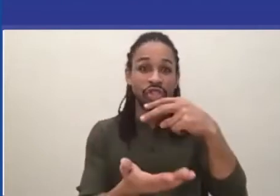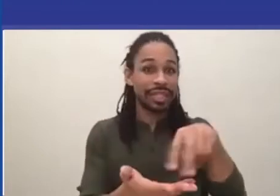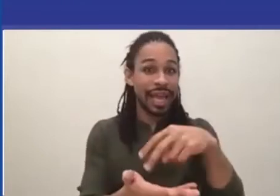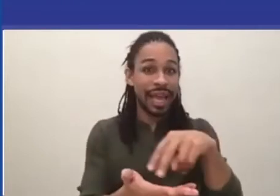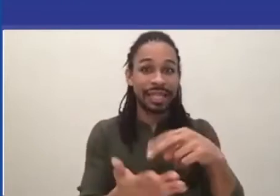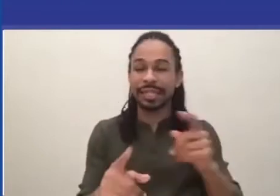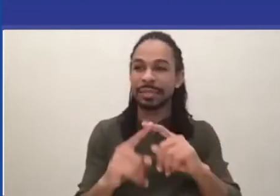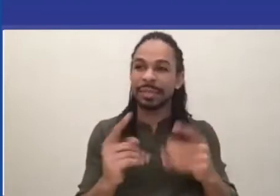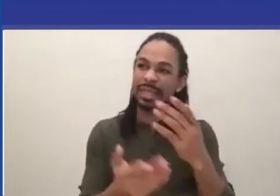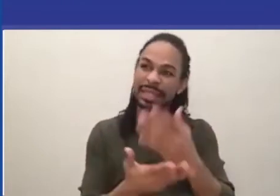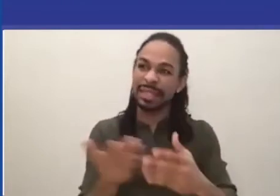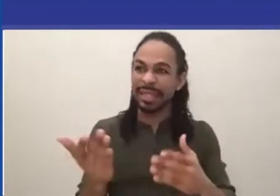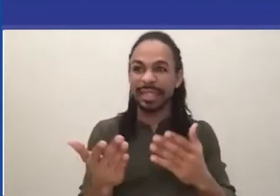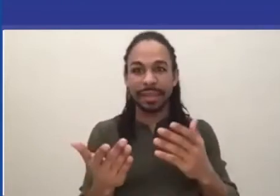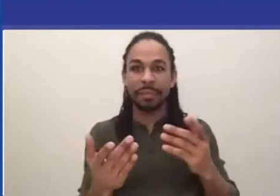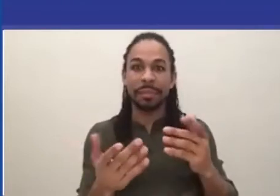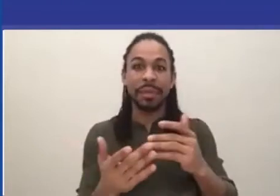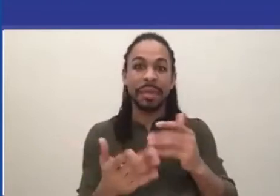but